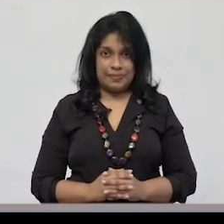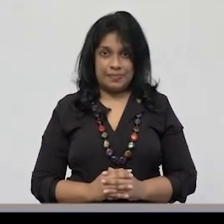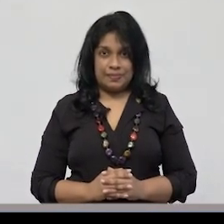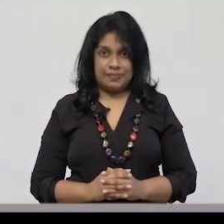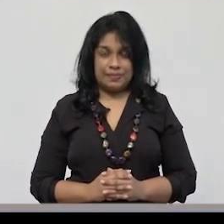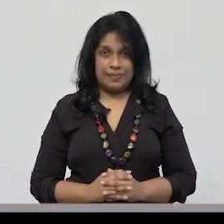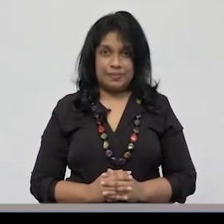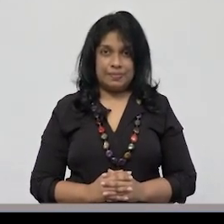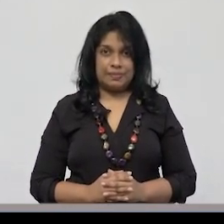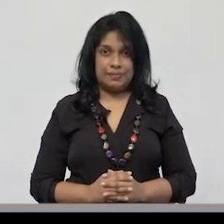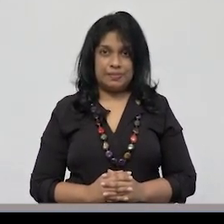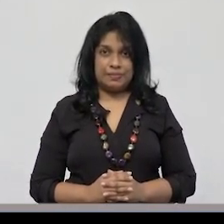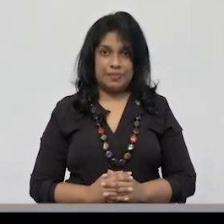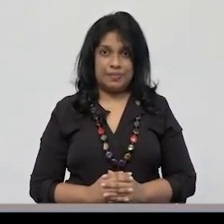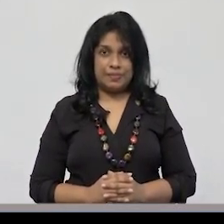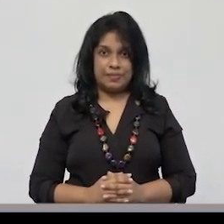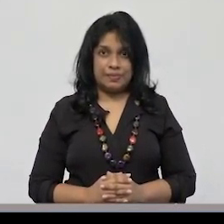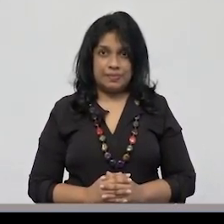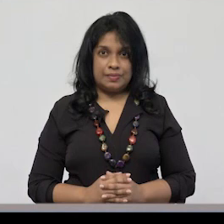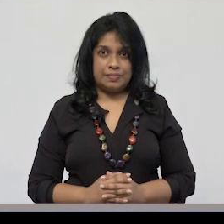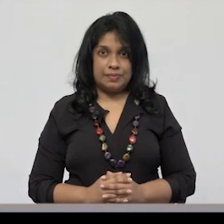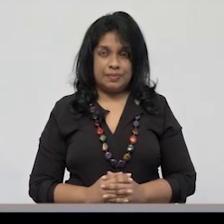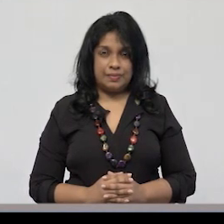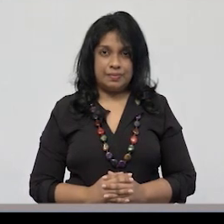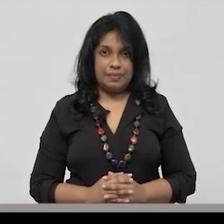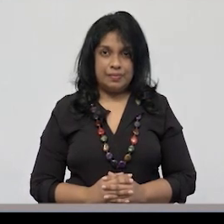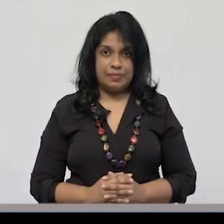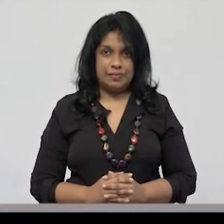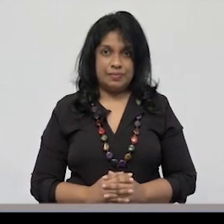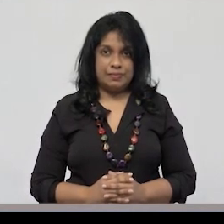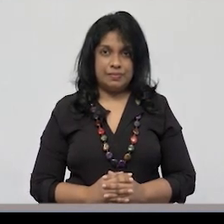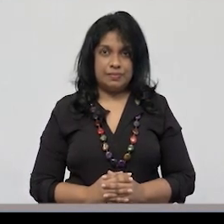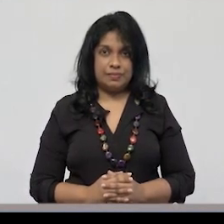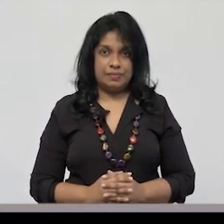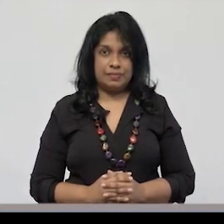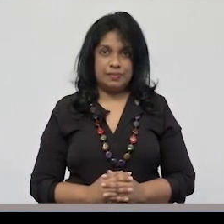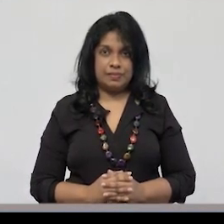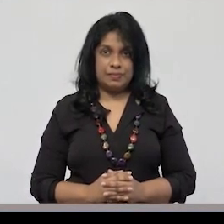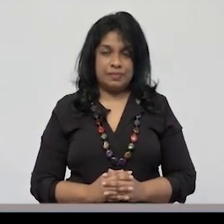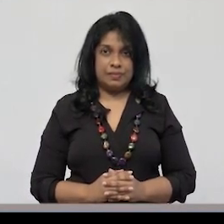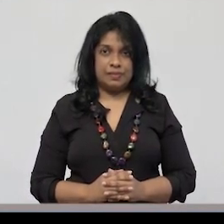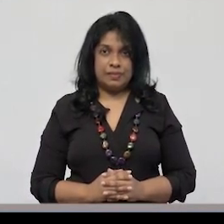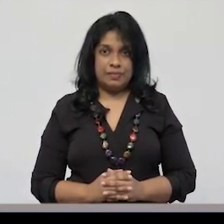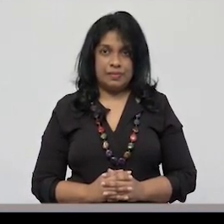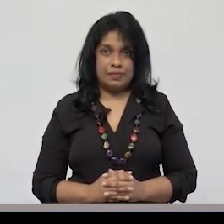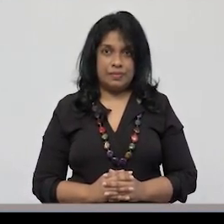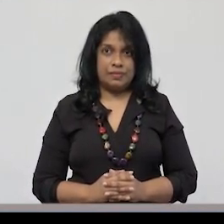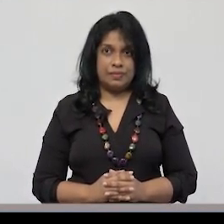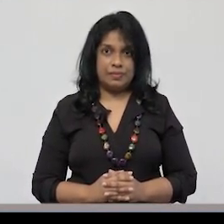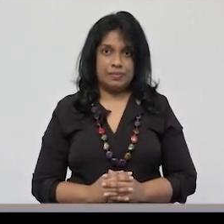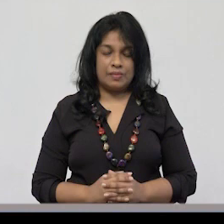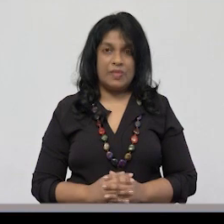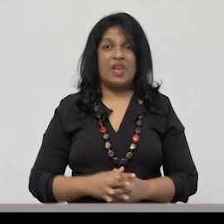to Christ, I want to tell you, you're going to be yoked to something else. Friend, listen to me. Some of you, you're yoked